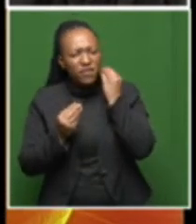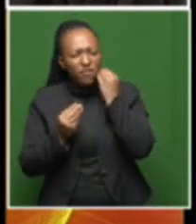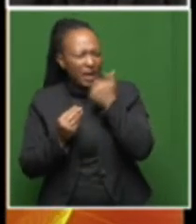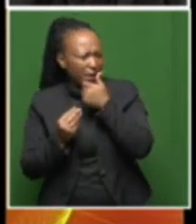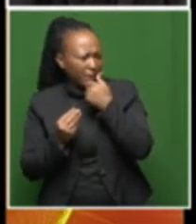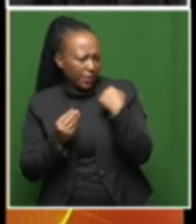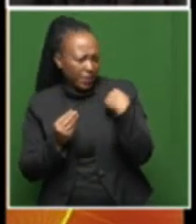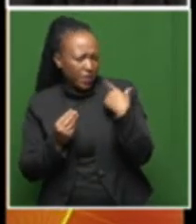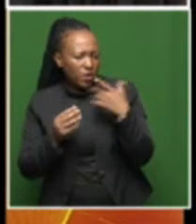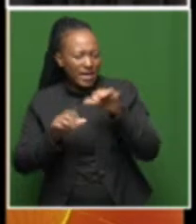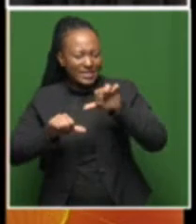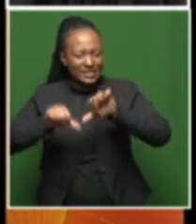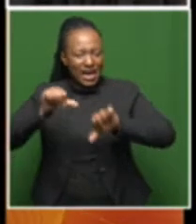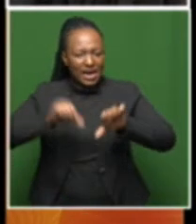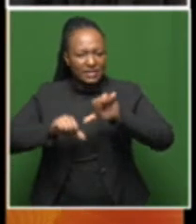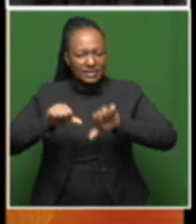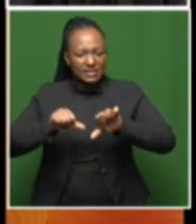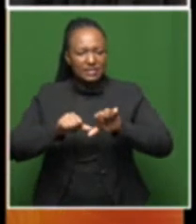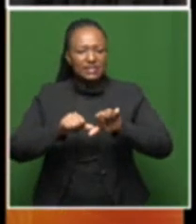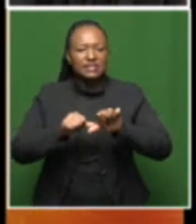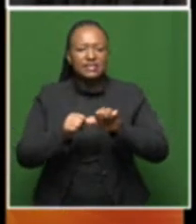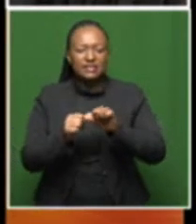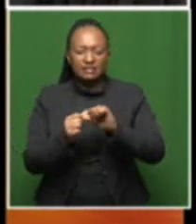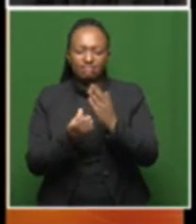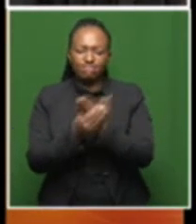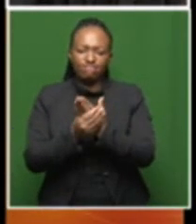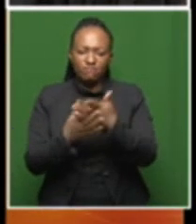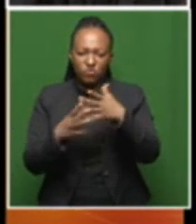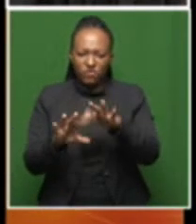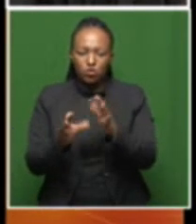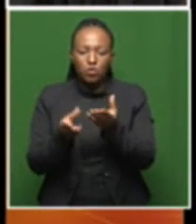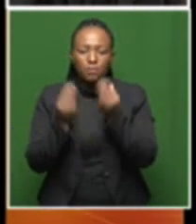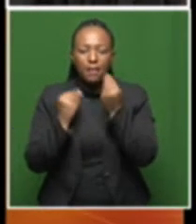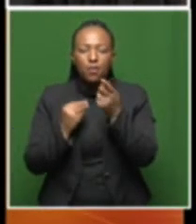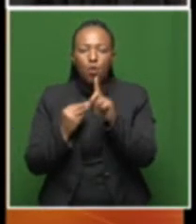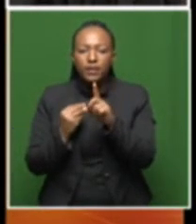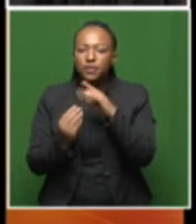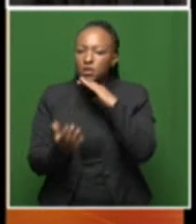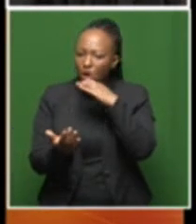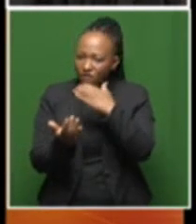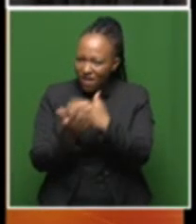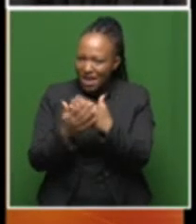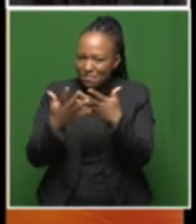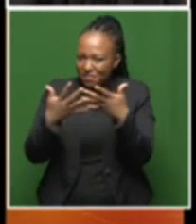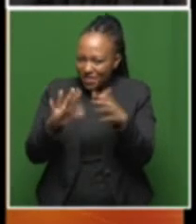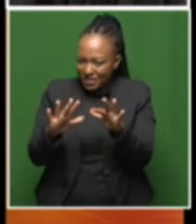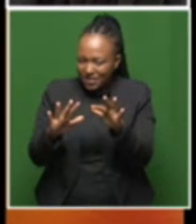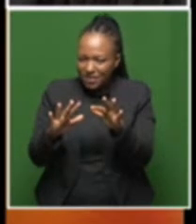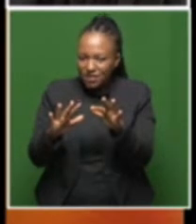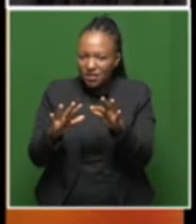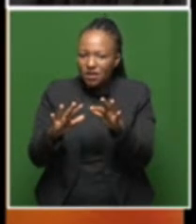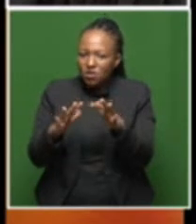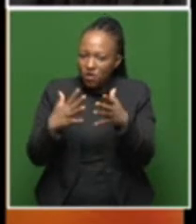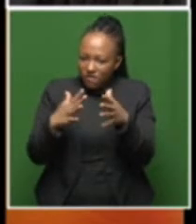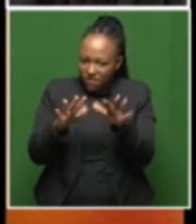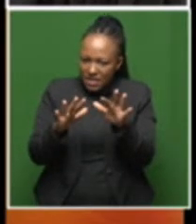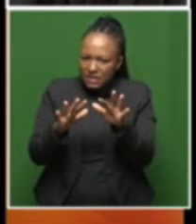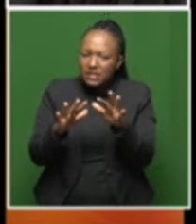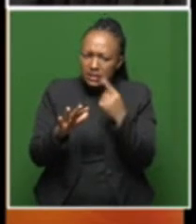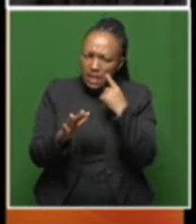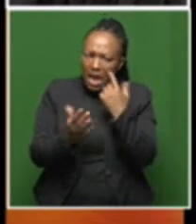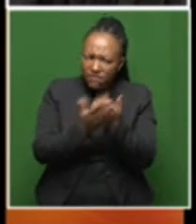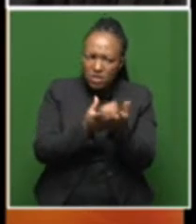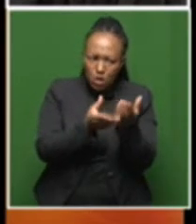prestigious scientific journals, Nature, yeah, is really the confirmation that what we have a body of